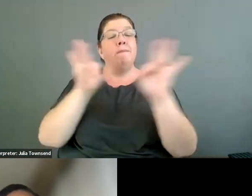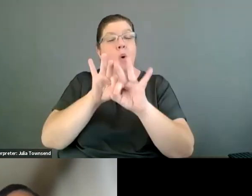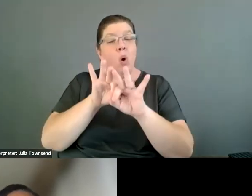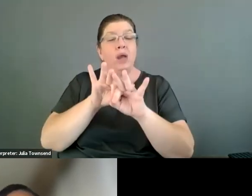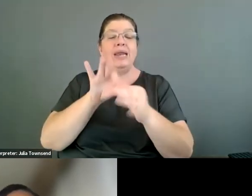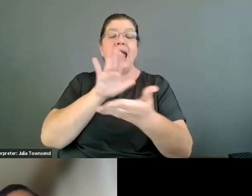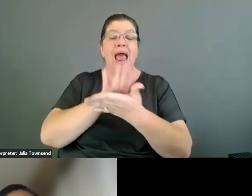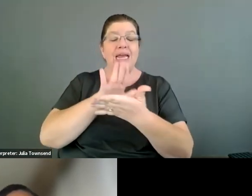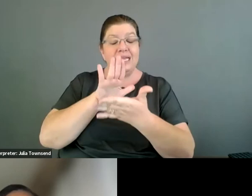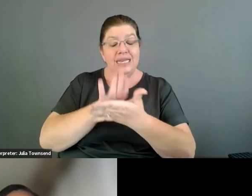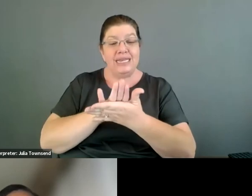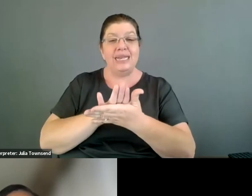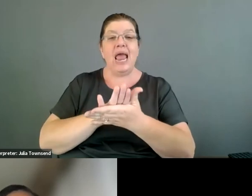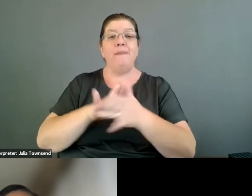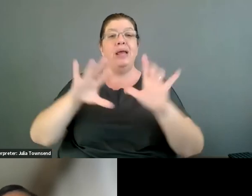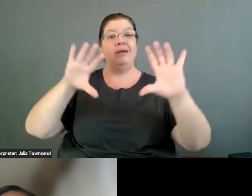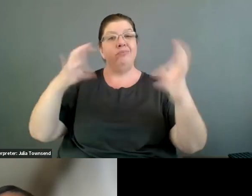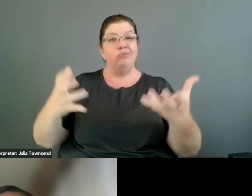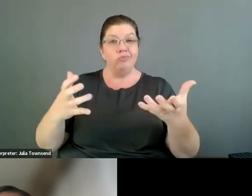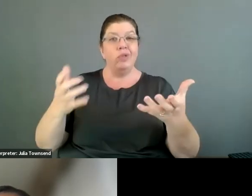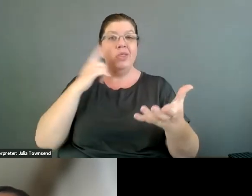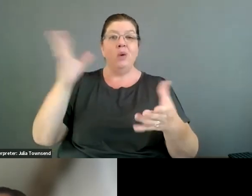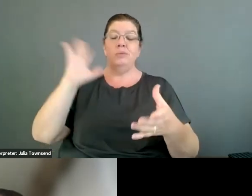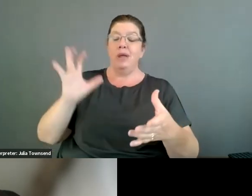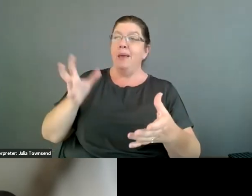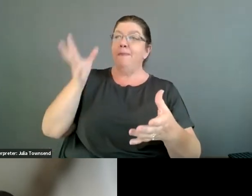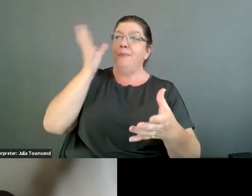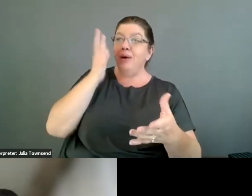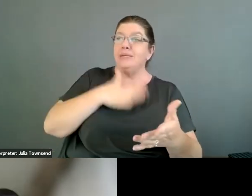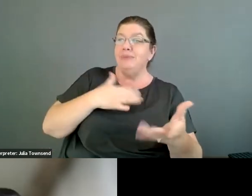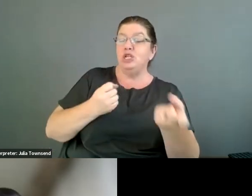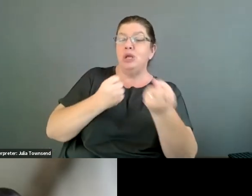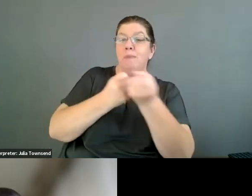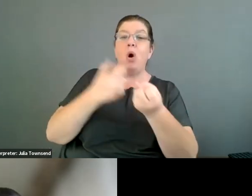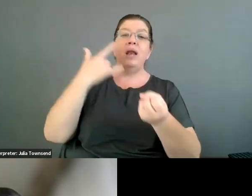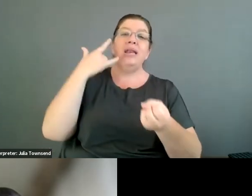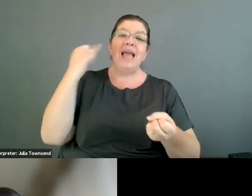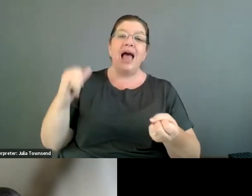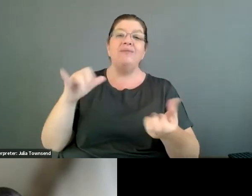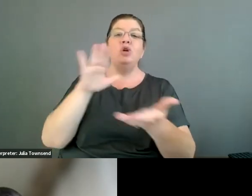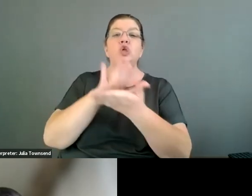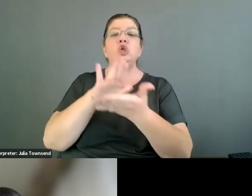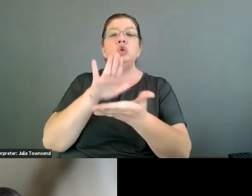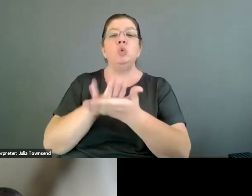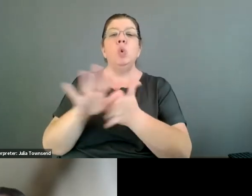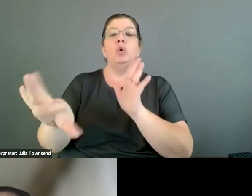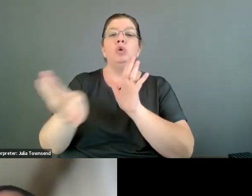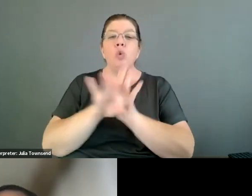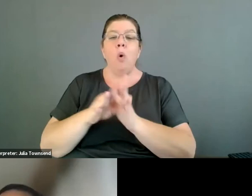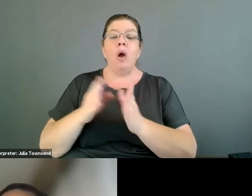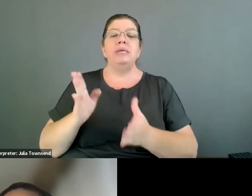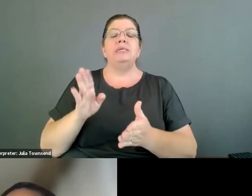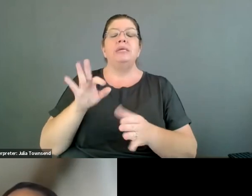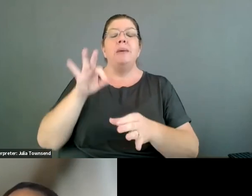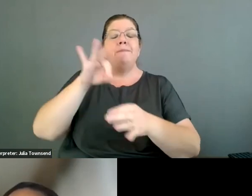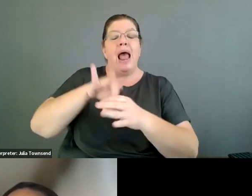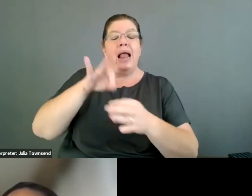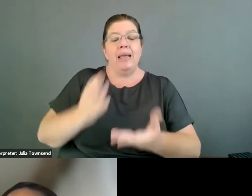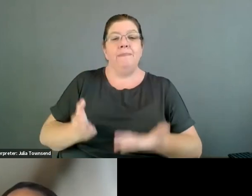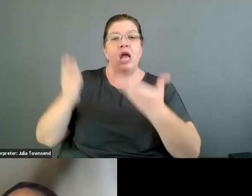originally supposed to be, parents, please support California School Choice ballot measure for November